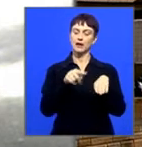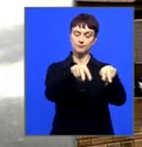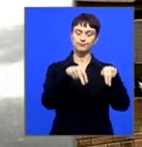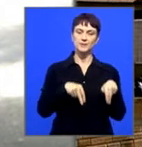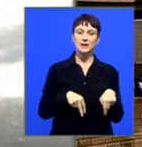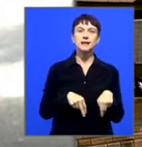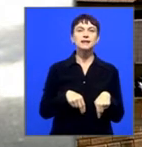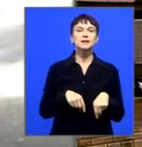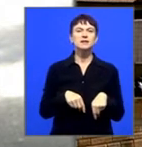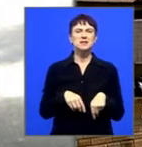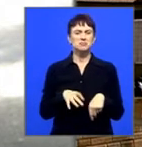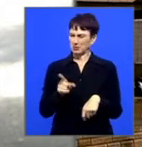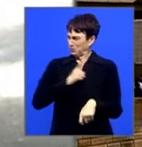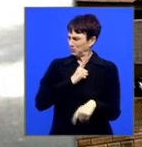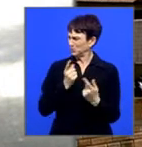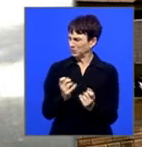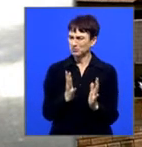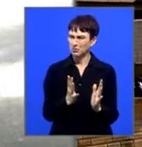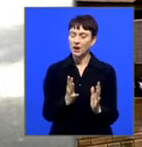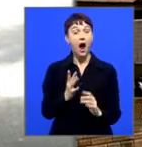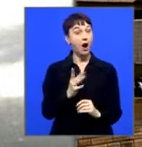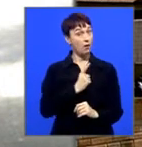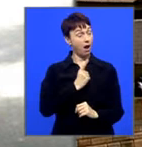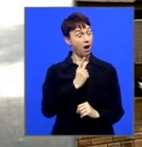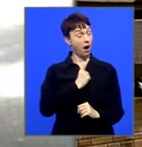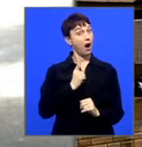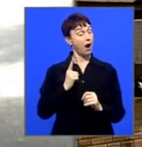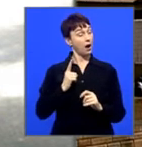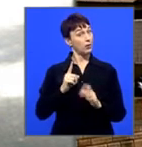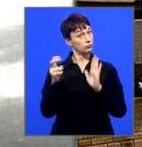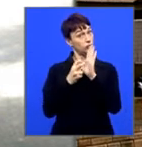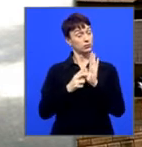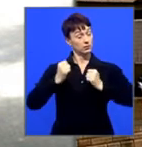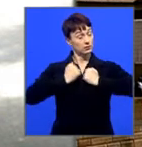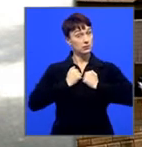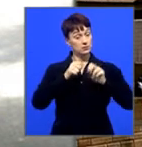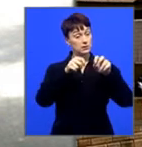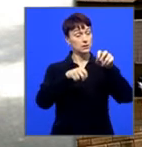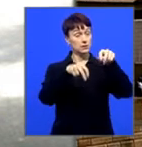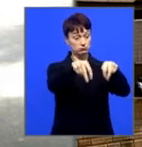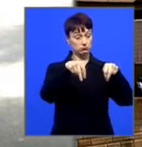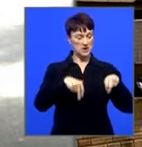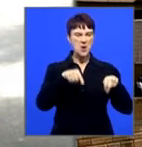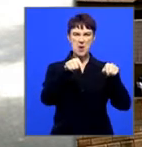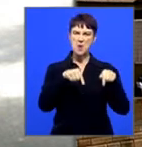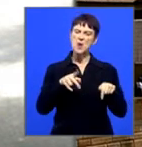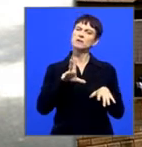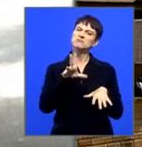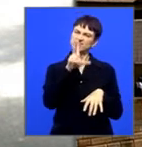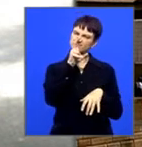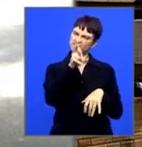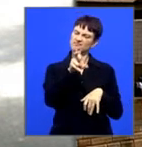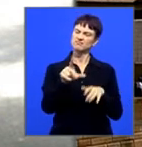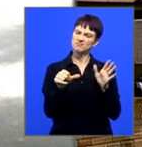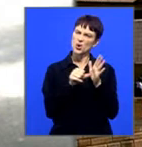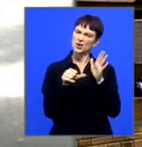also to pay the highest respect for the member lying there. And it is part of